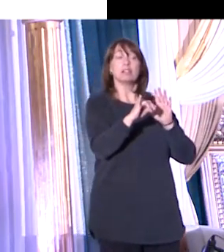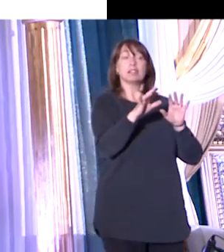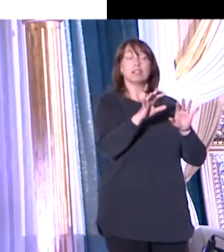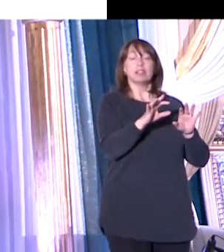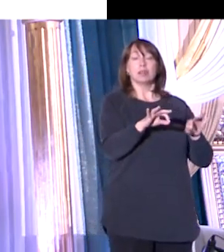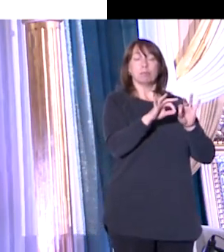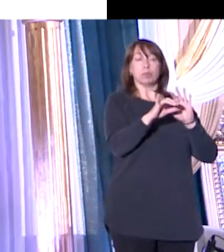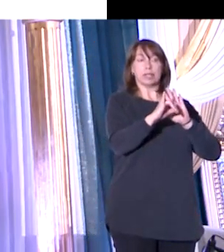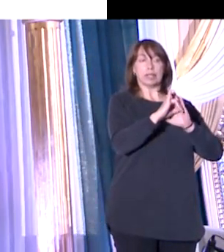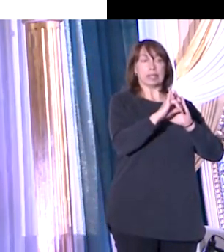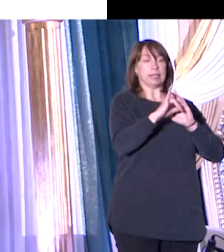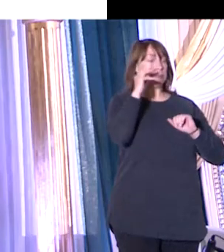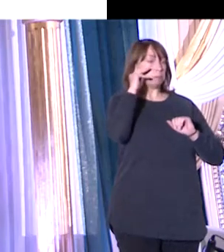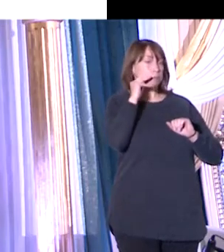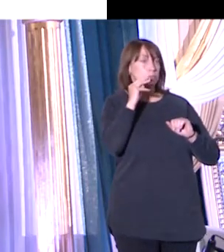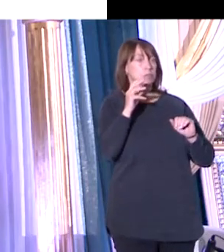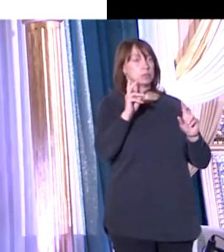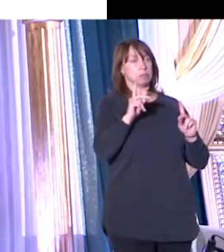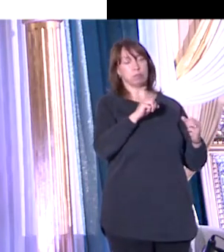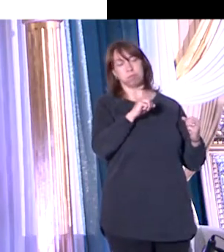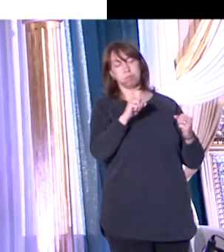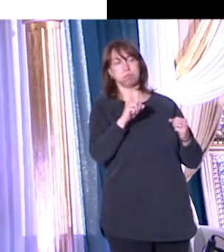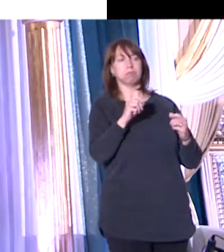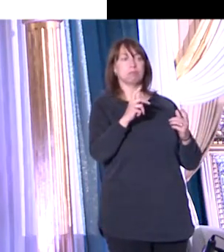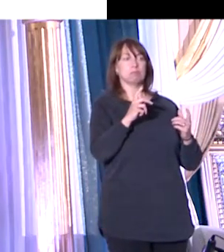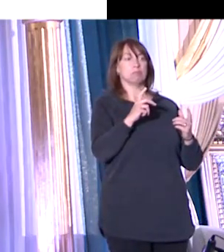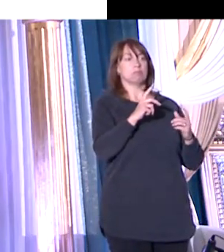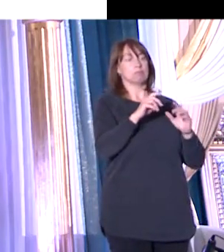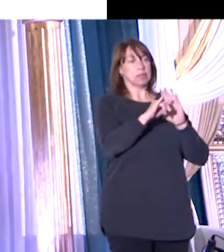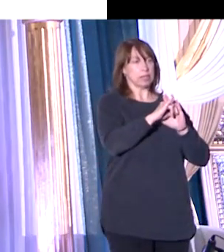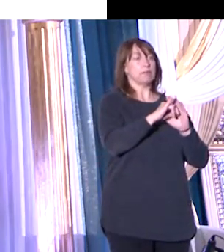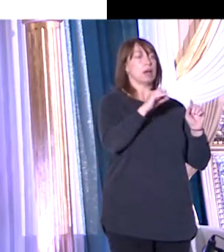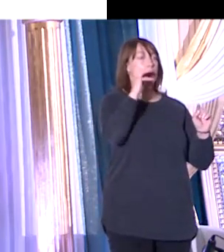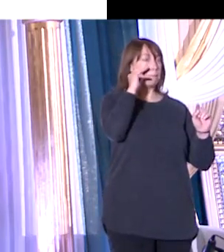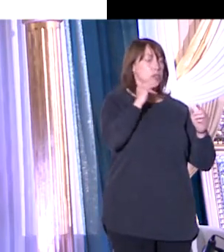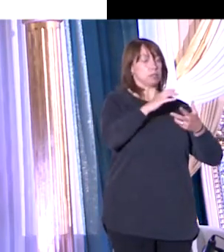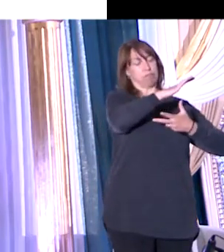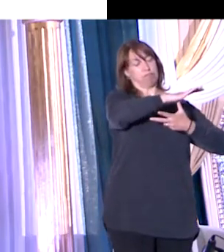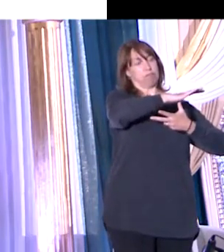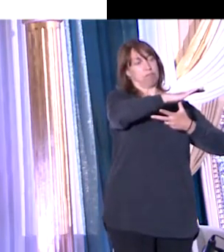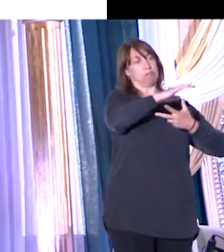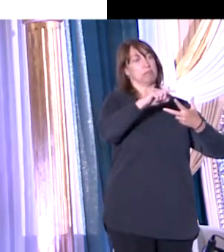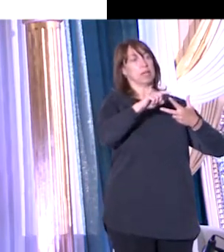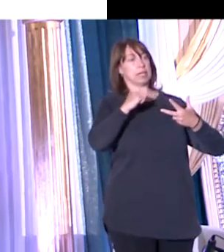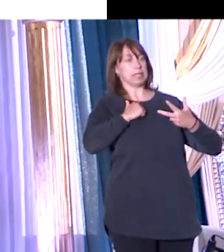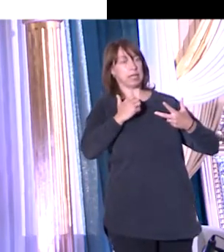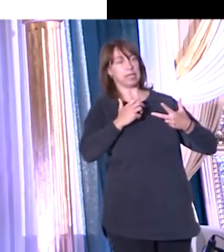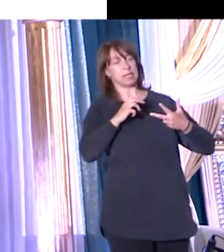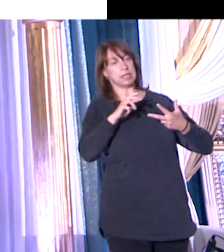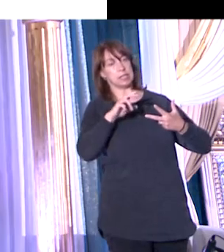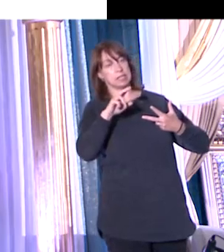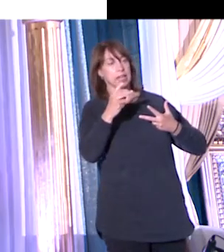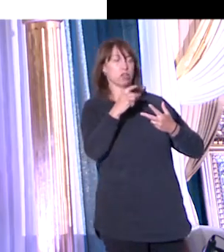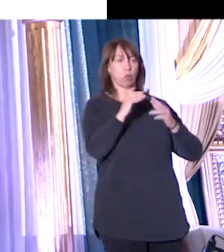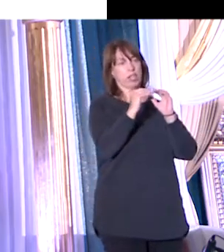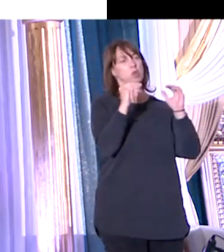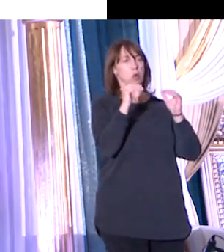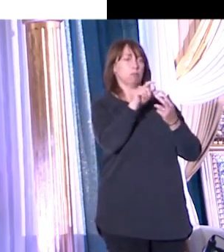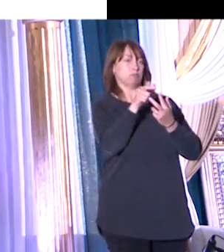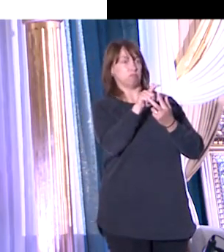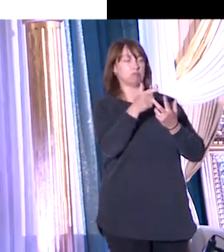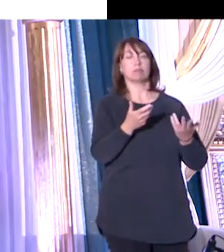are as likely to say that they're Canadian as Muslim. Given that many Muslim immigrants have come to this country,